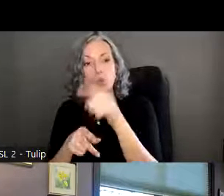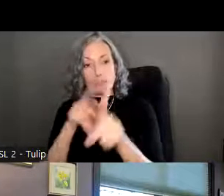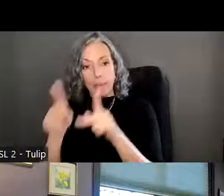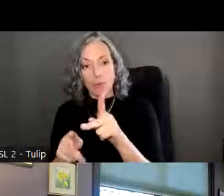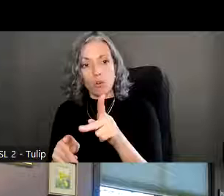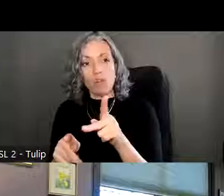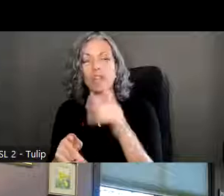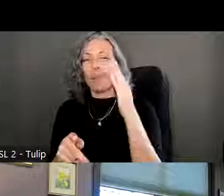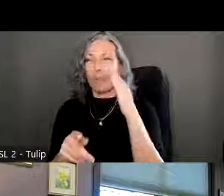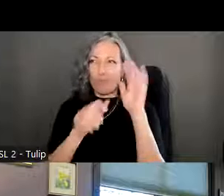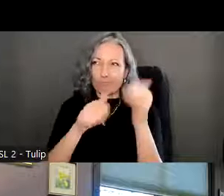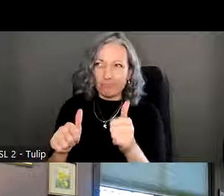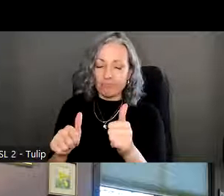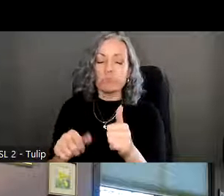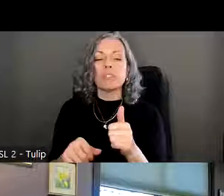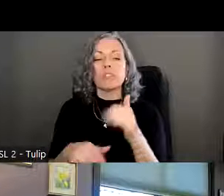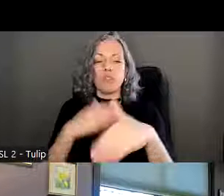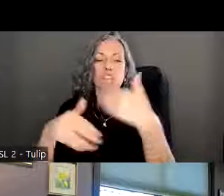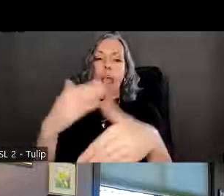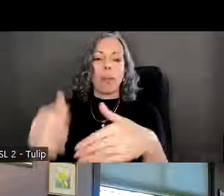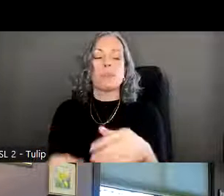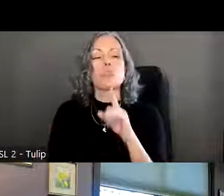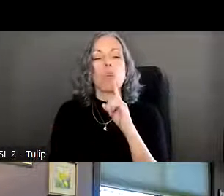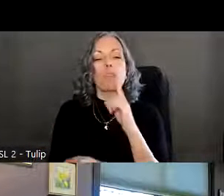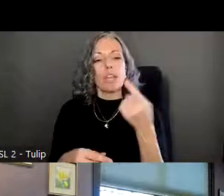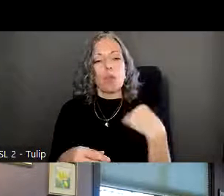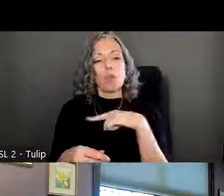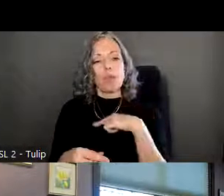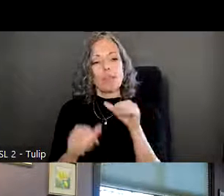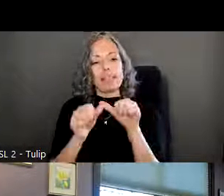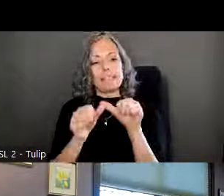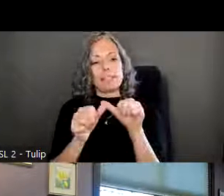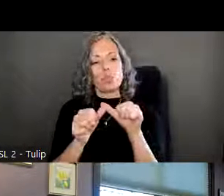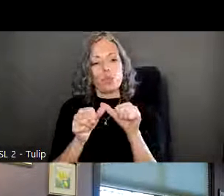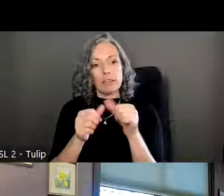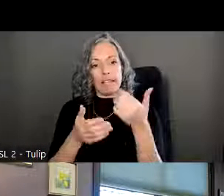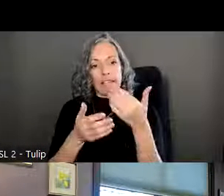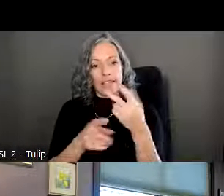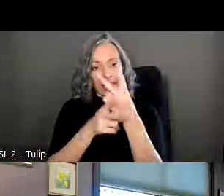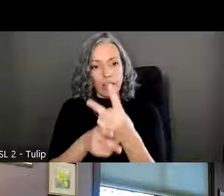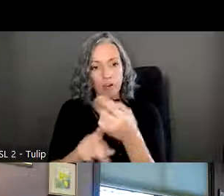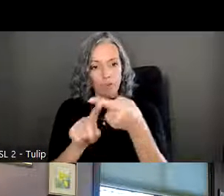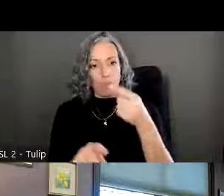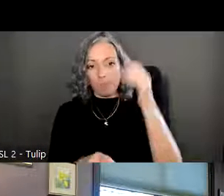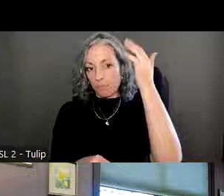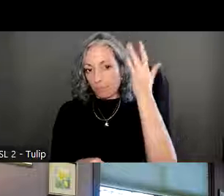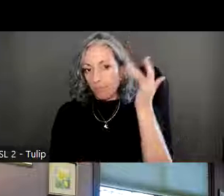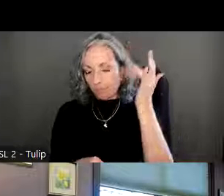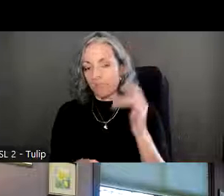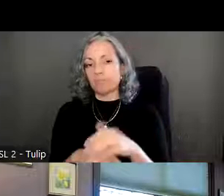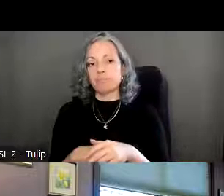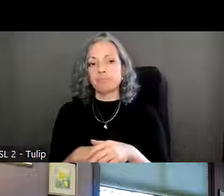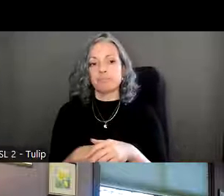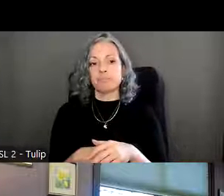over time. So we're considered one of the long-term services and support programs that is offered by the state. And then this is